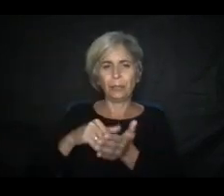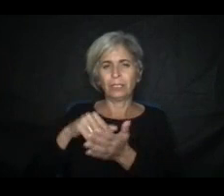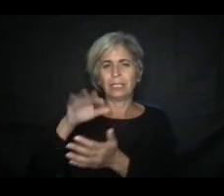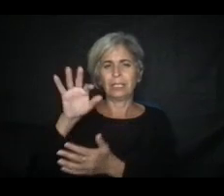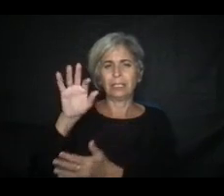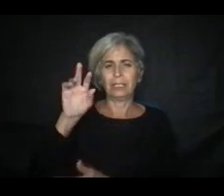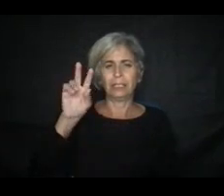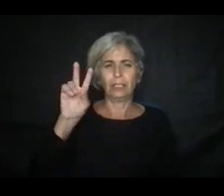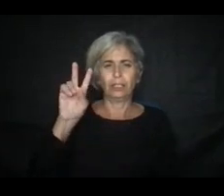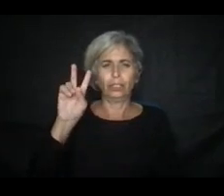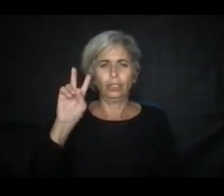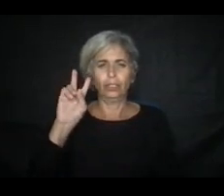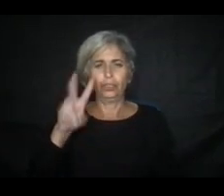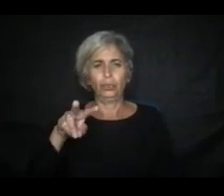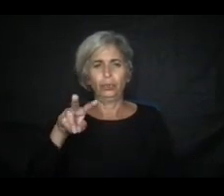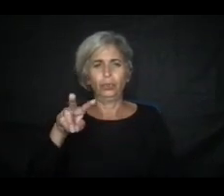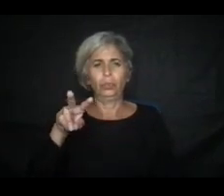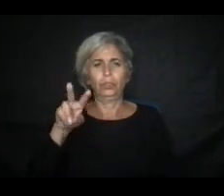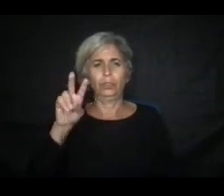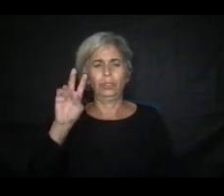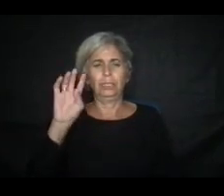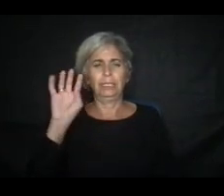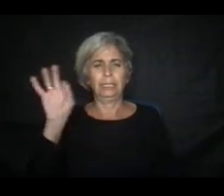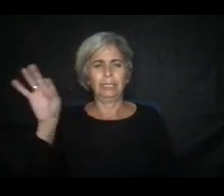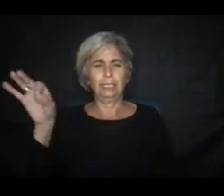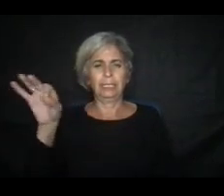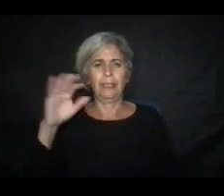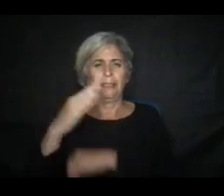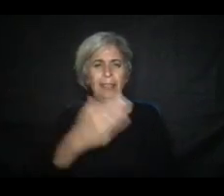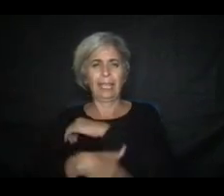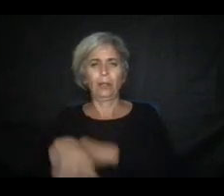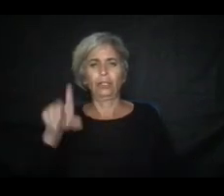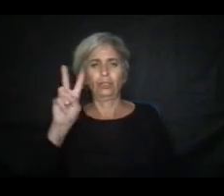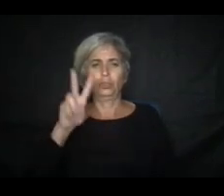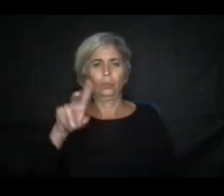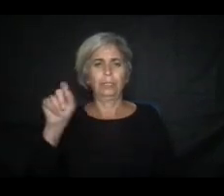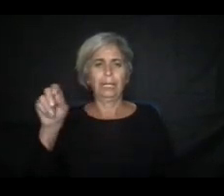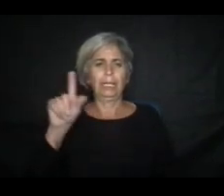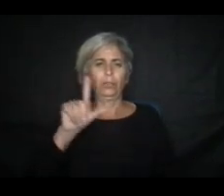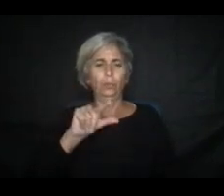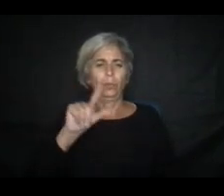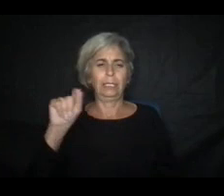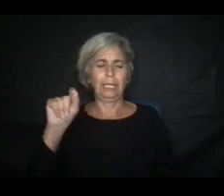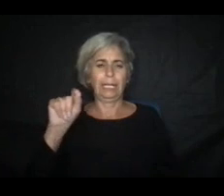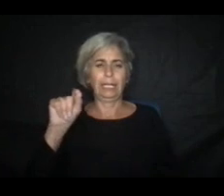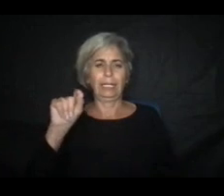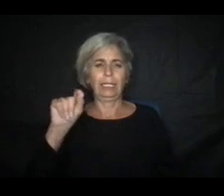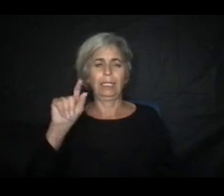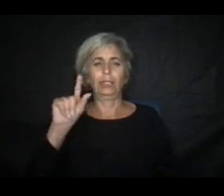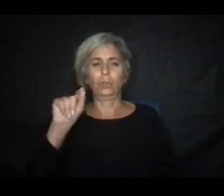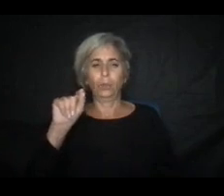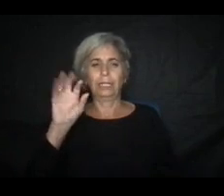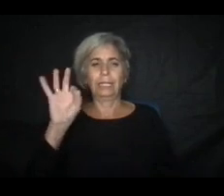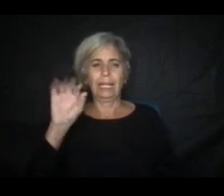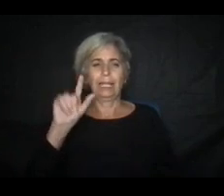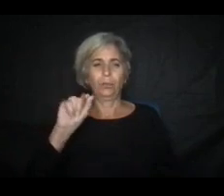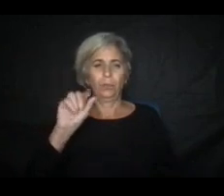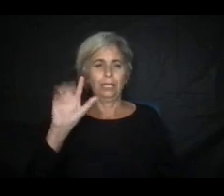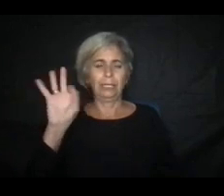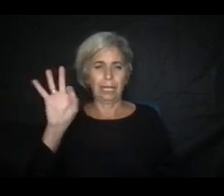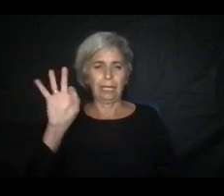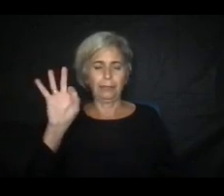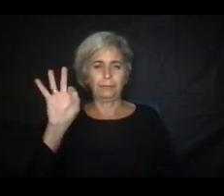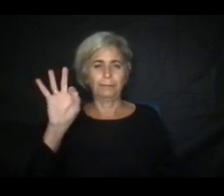$2,466. The county's is $2,929. And what you're seeing partially is a reflection that